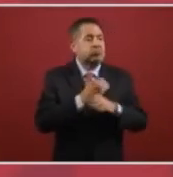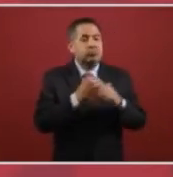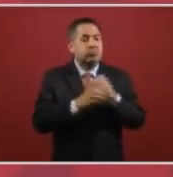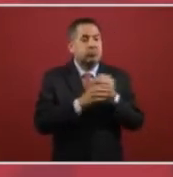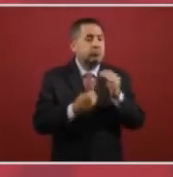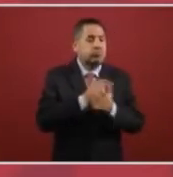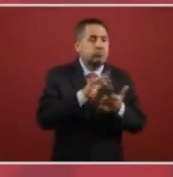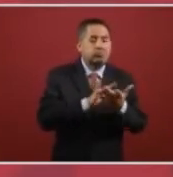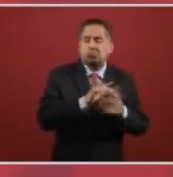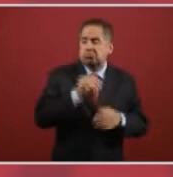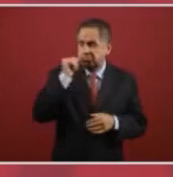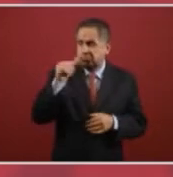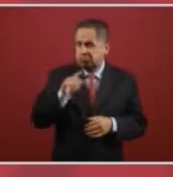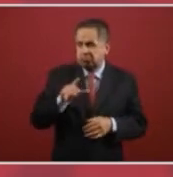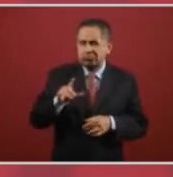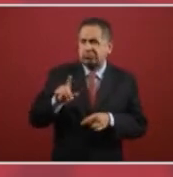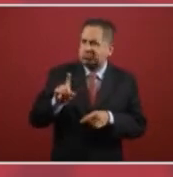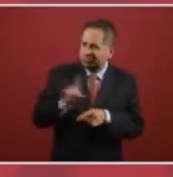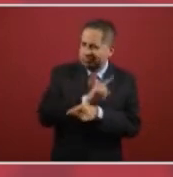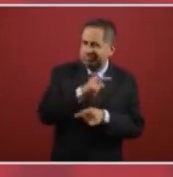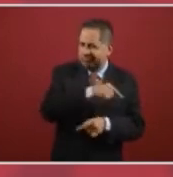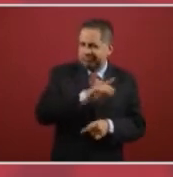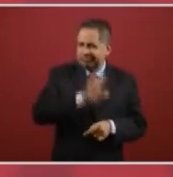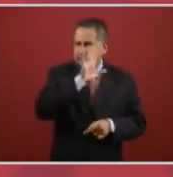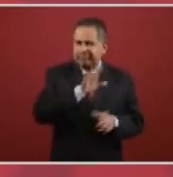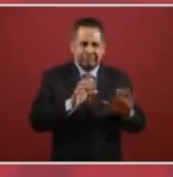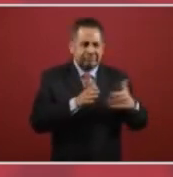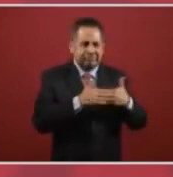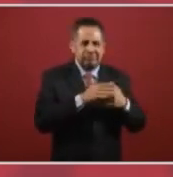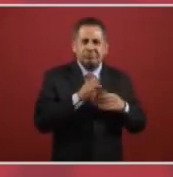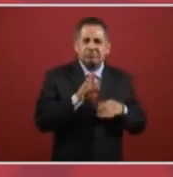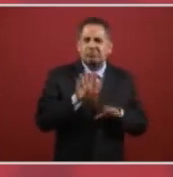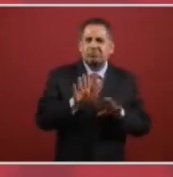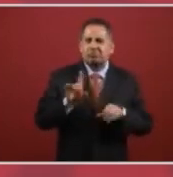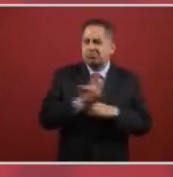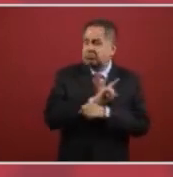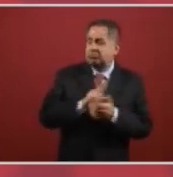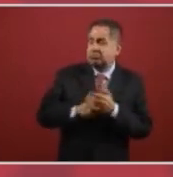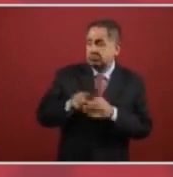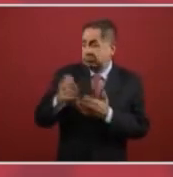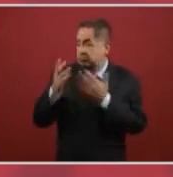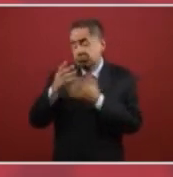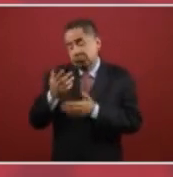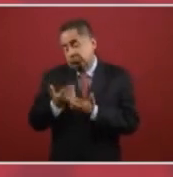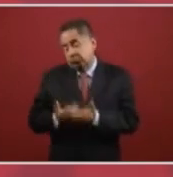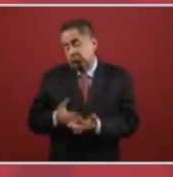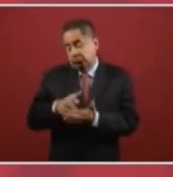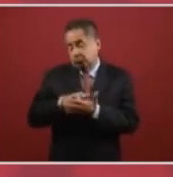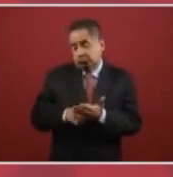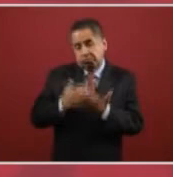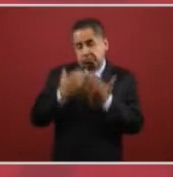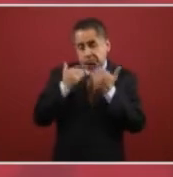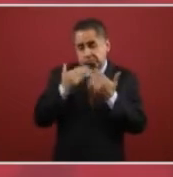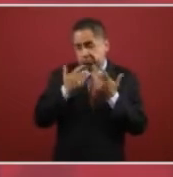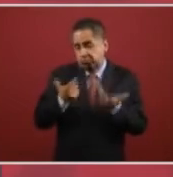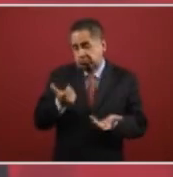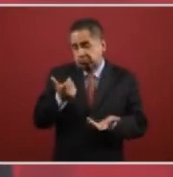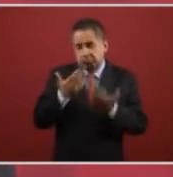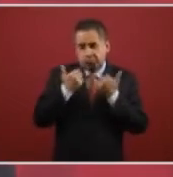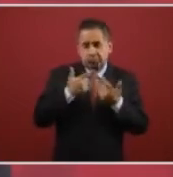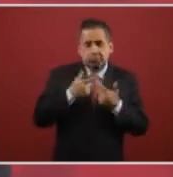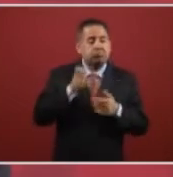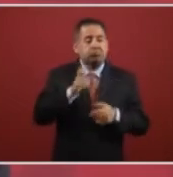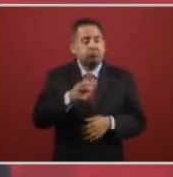that's why they're not renewing the medical equipment in the hospitals. So there's austerity, and that's